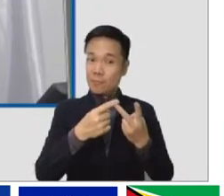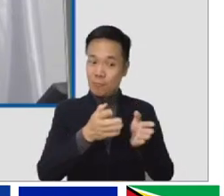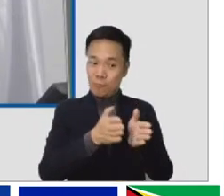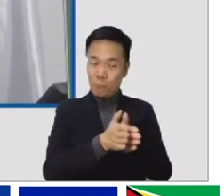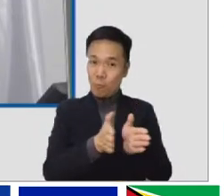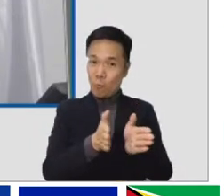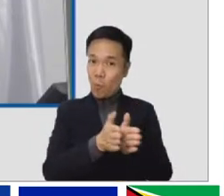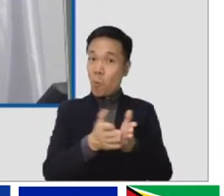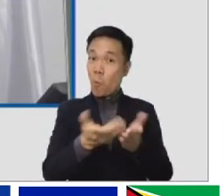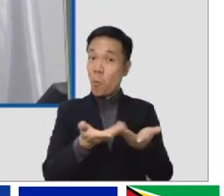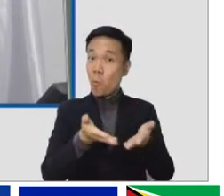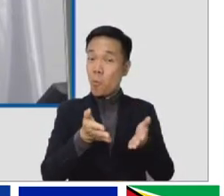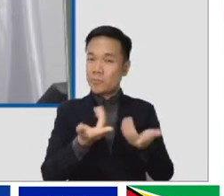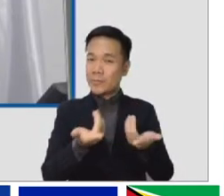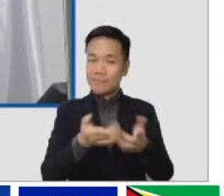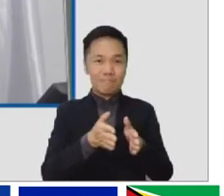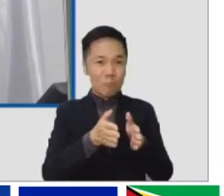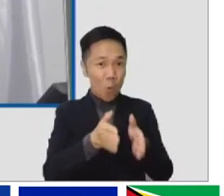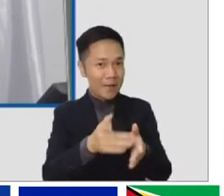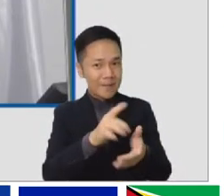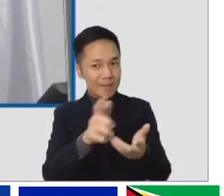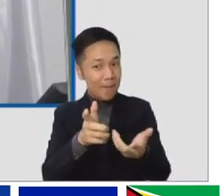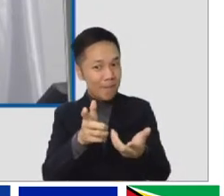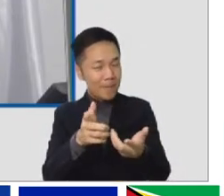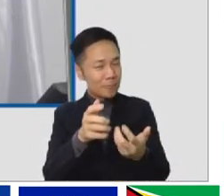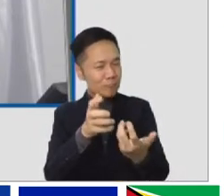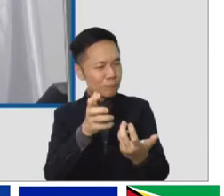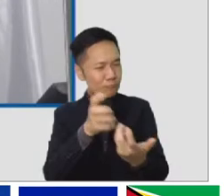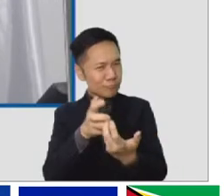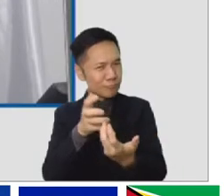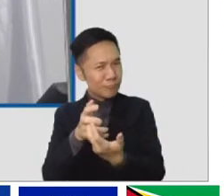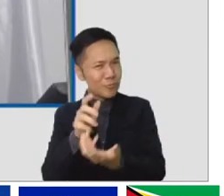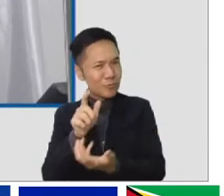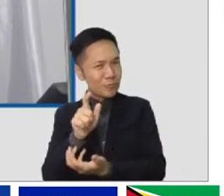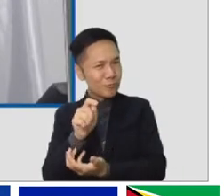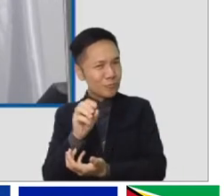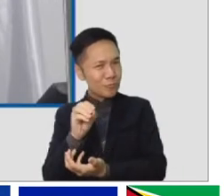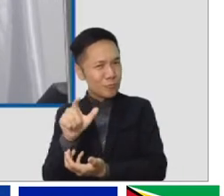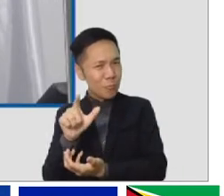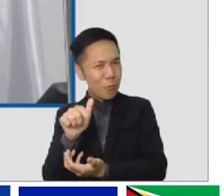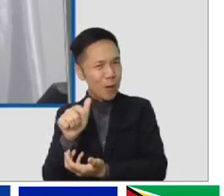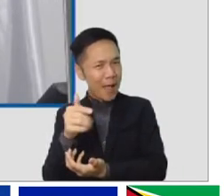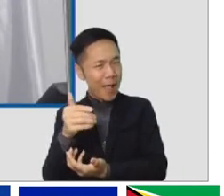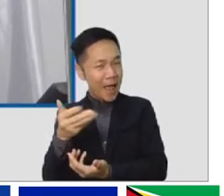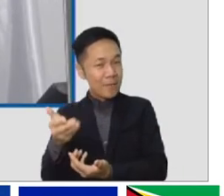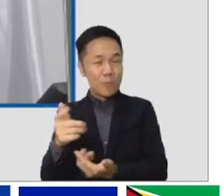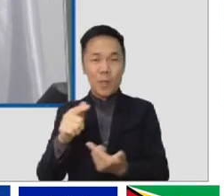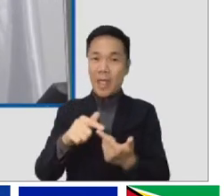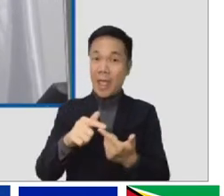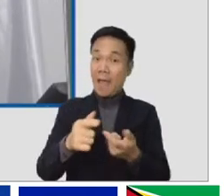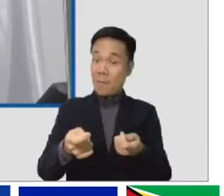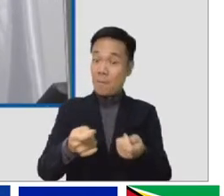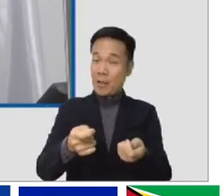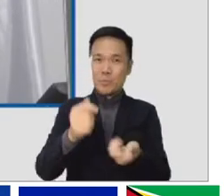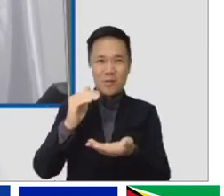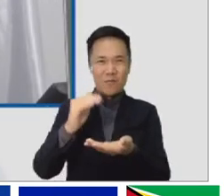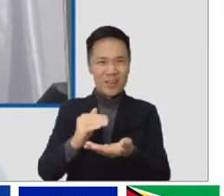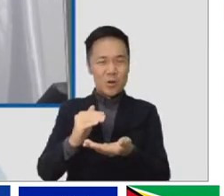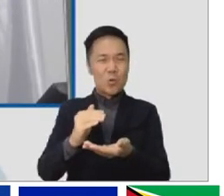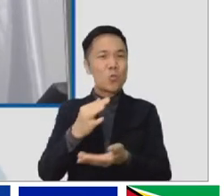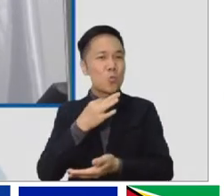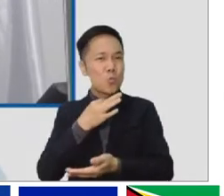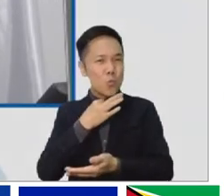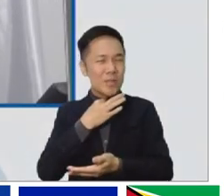effective governance, improvements in risk management, also lead to minimizing financial losses caused